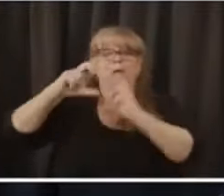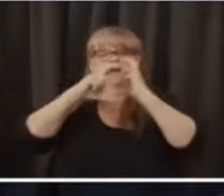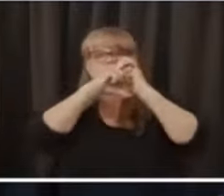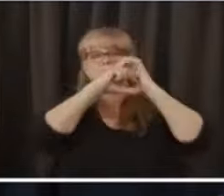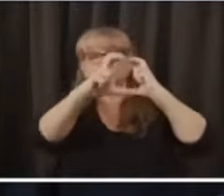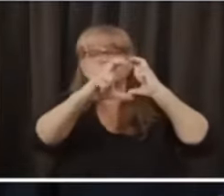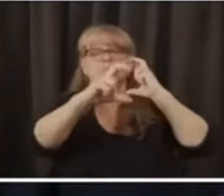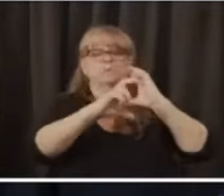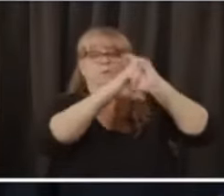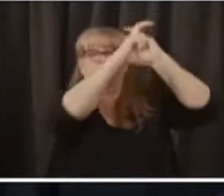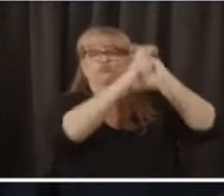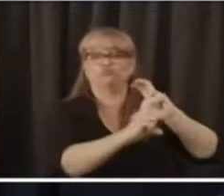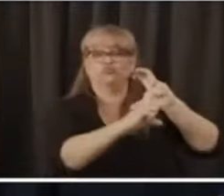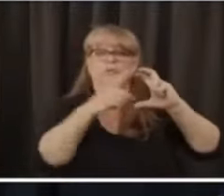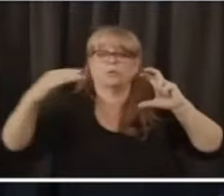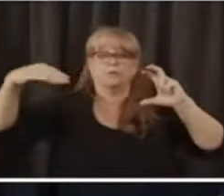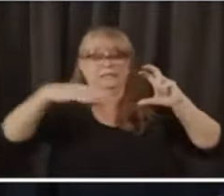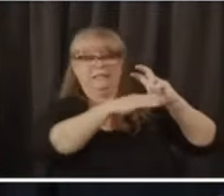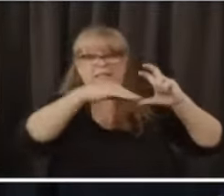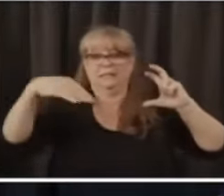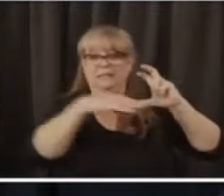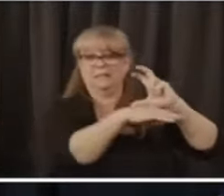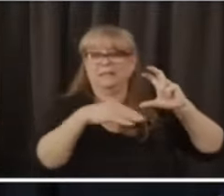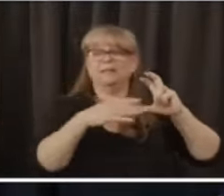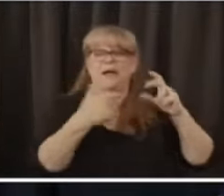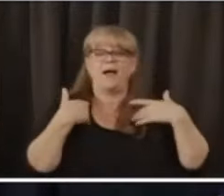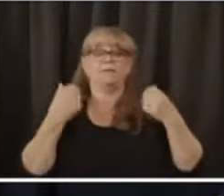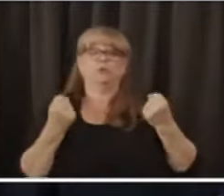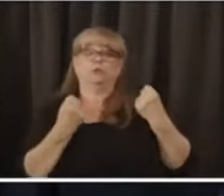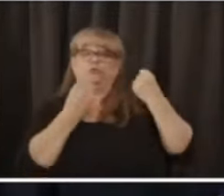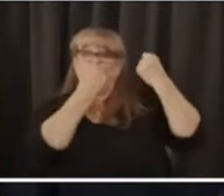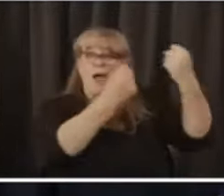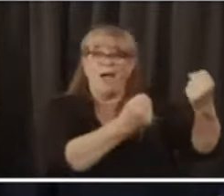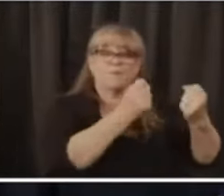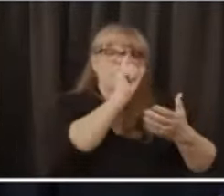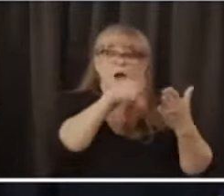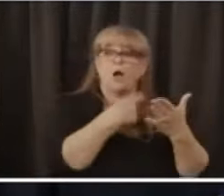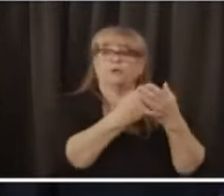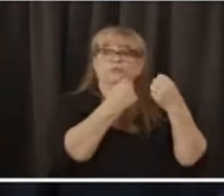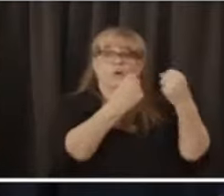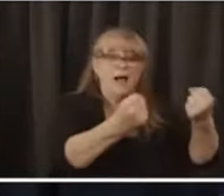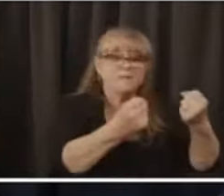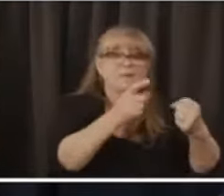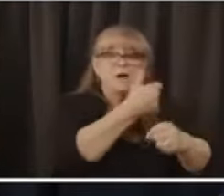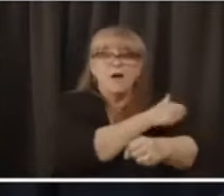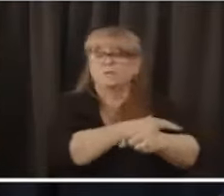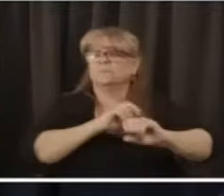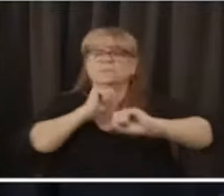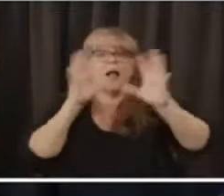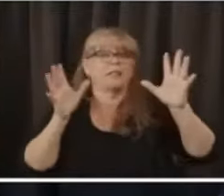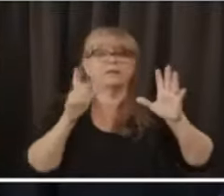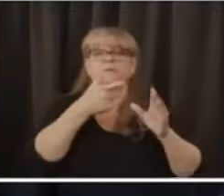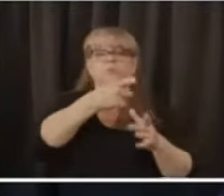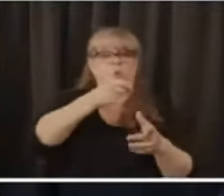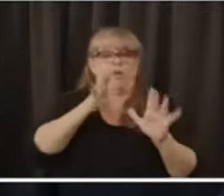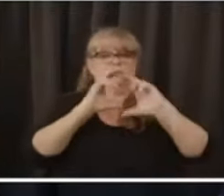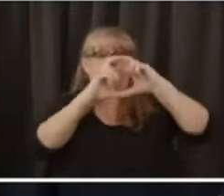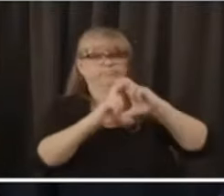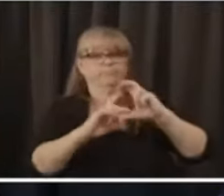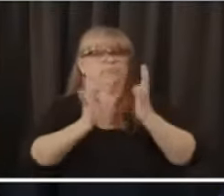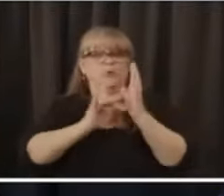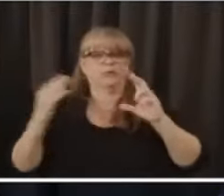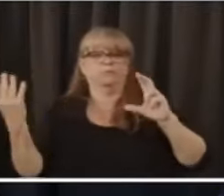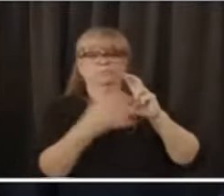convenient to get the vaccine. You shouldn't have to drive an hour to get to a hospital or a pharmacy. We want to be in your community, in